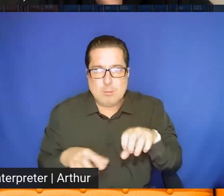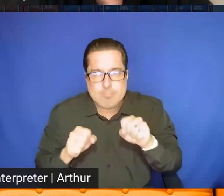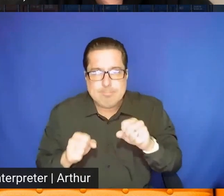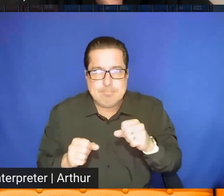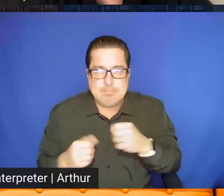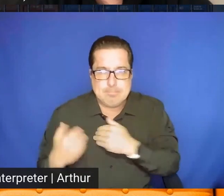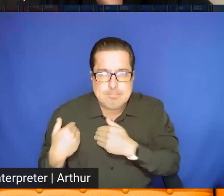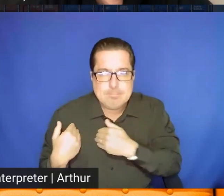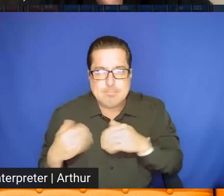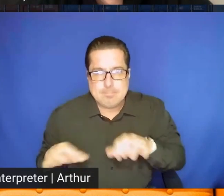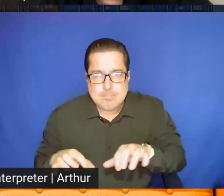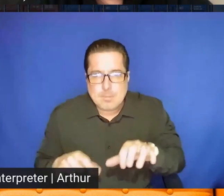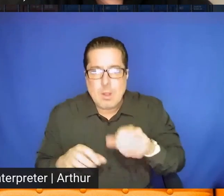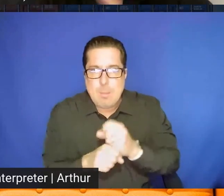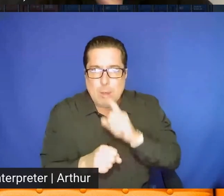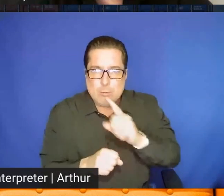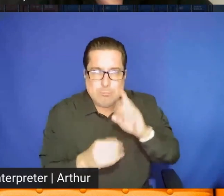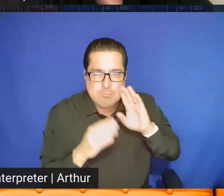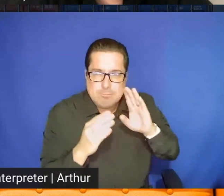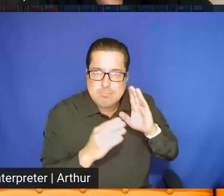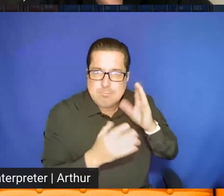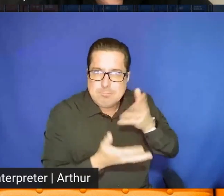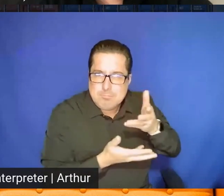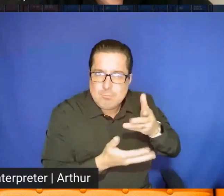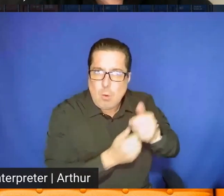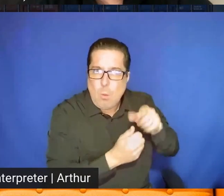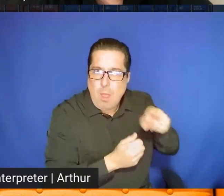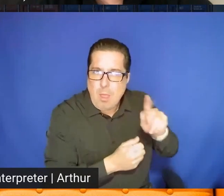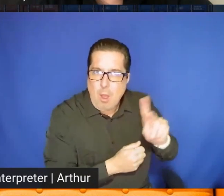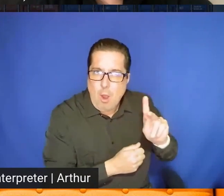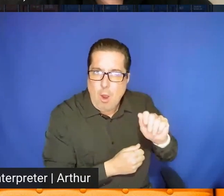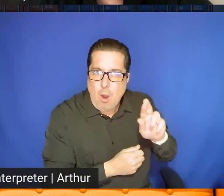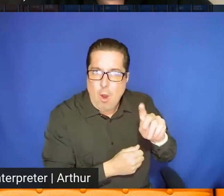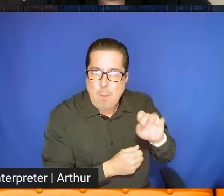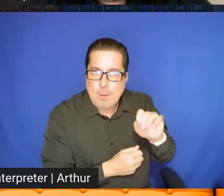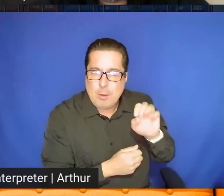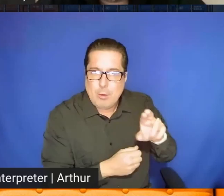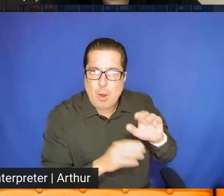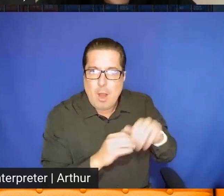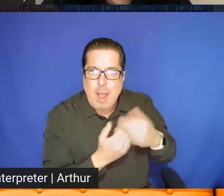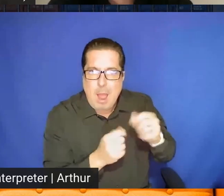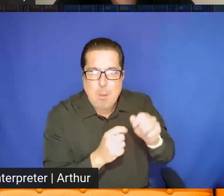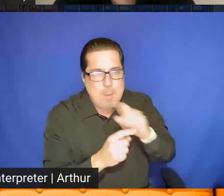to hear more about Karpenter and how it can help with cost optimization. Arshad?